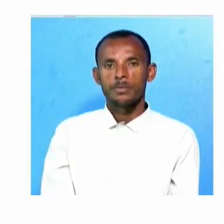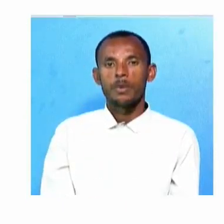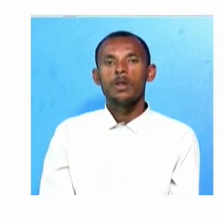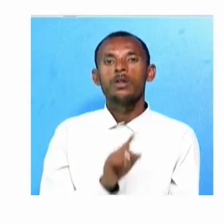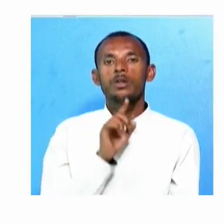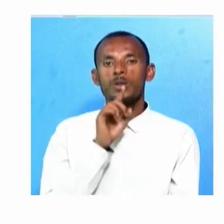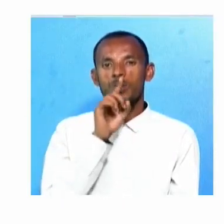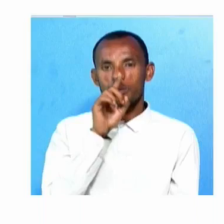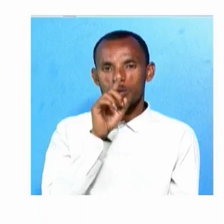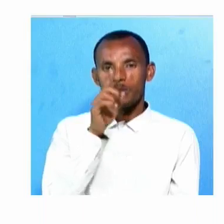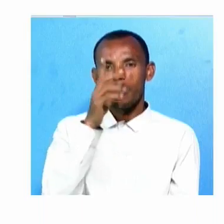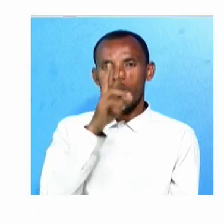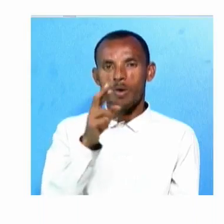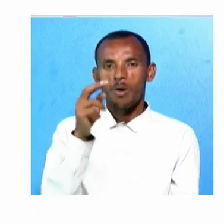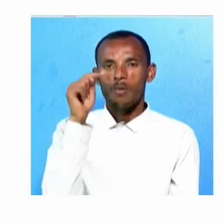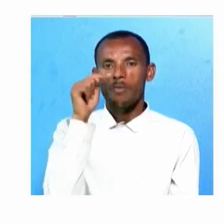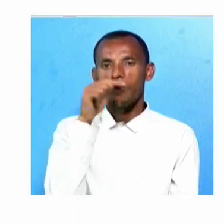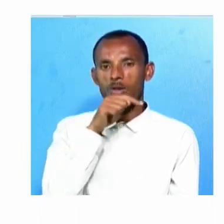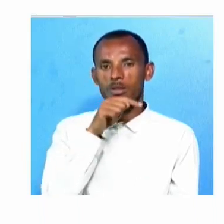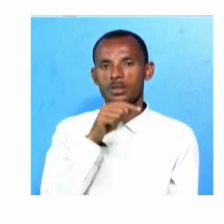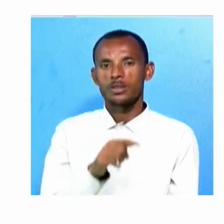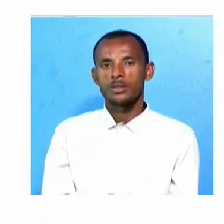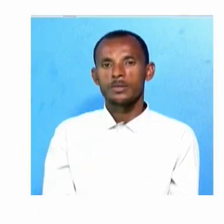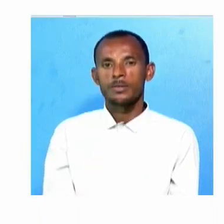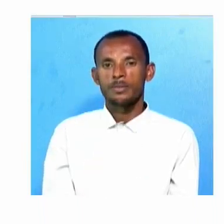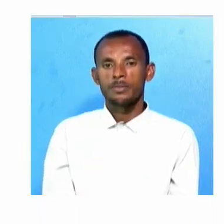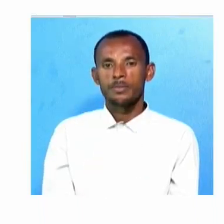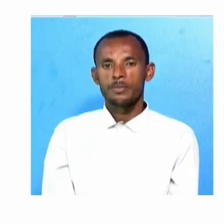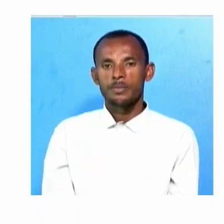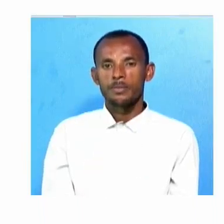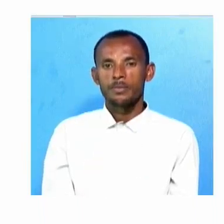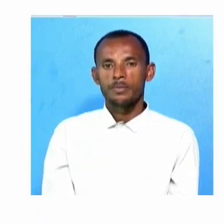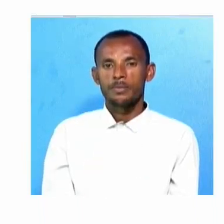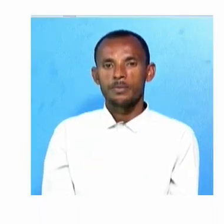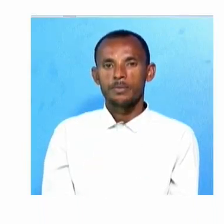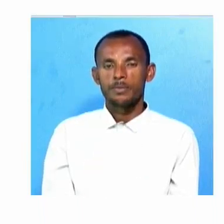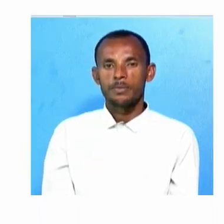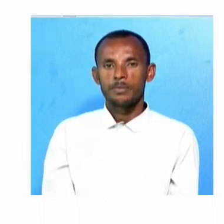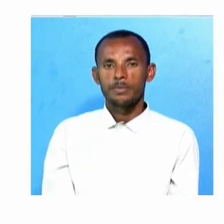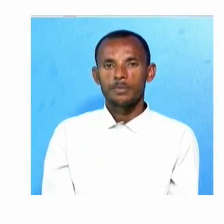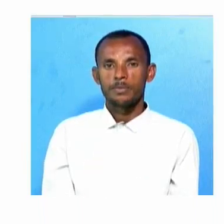True or false.